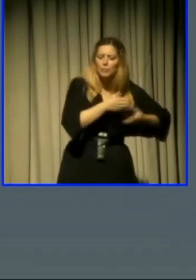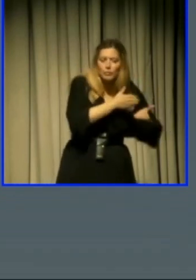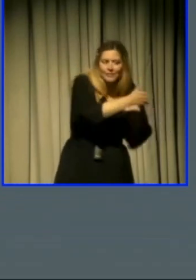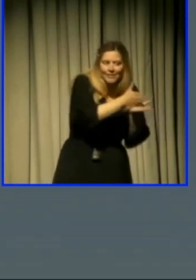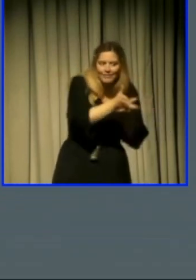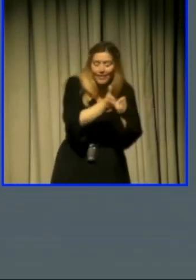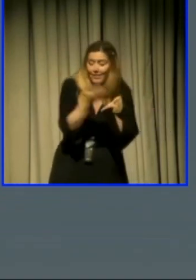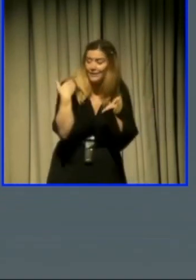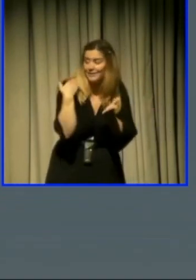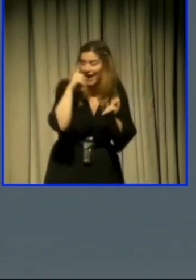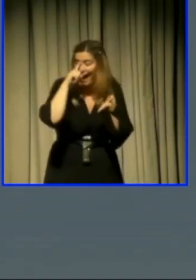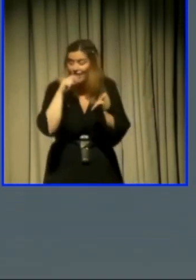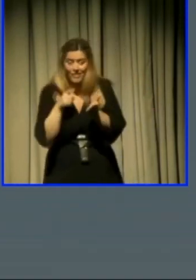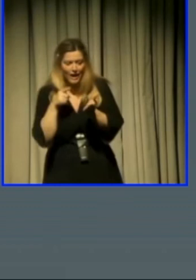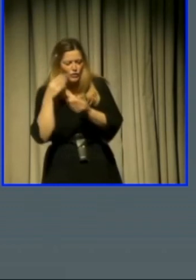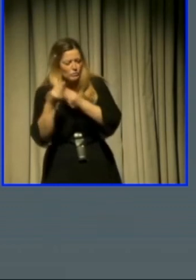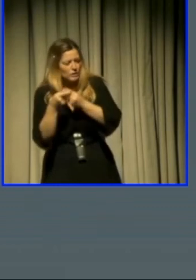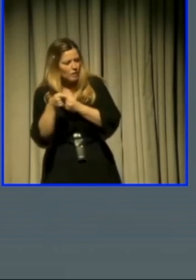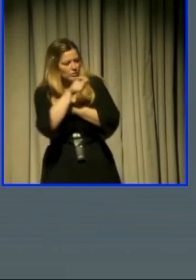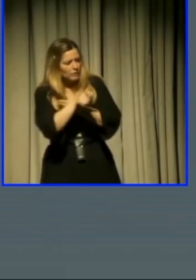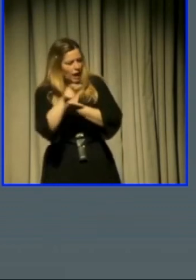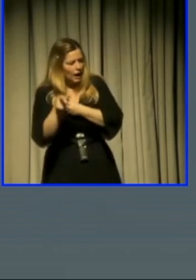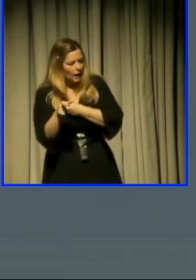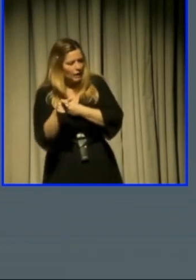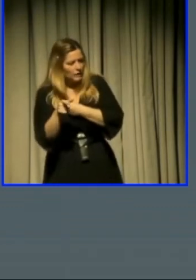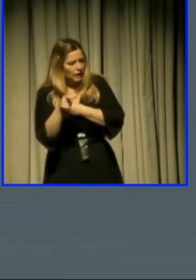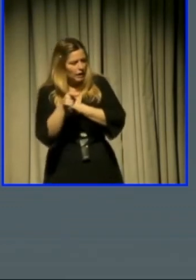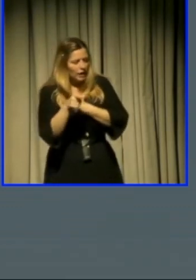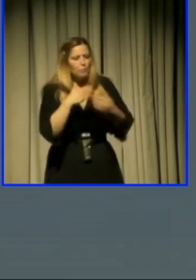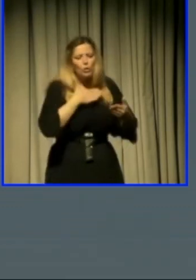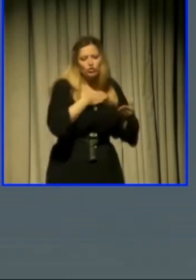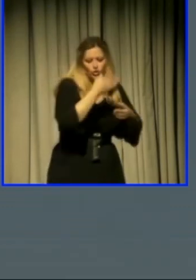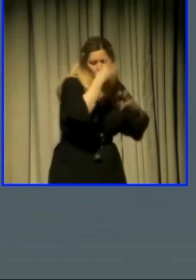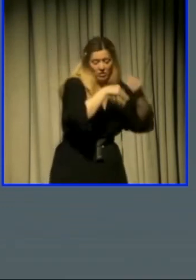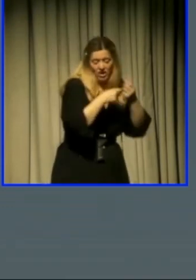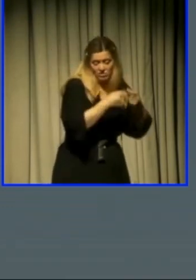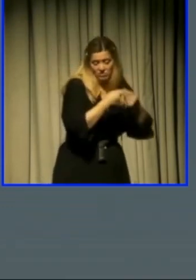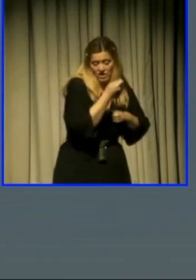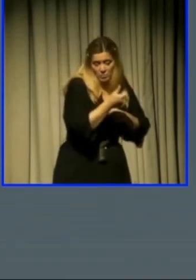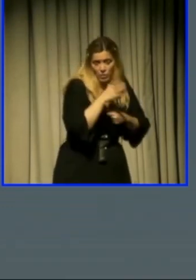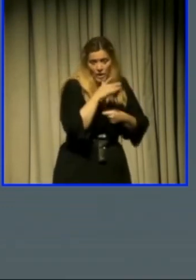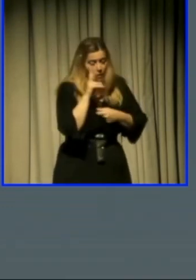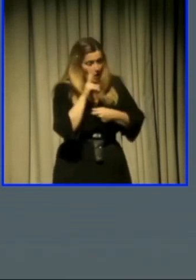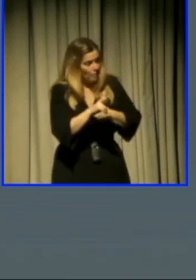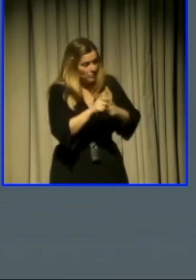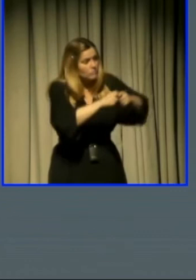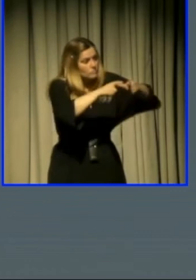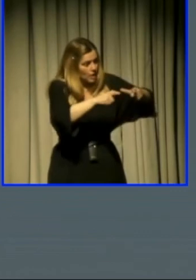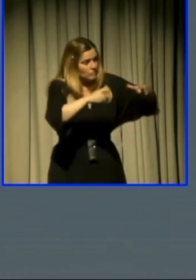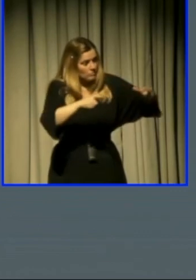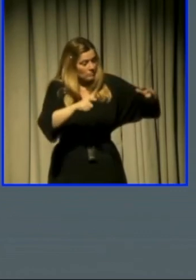on material possessions, and instead they were spending more on experiences. And now as we move